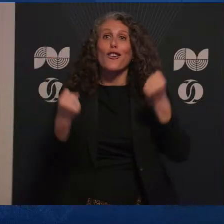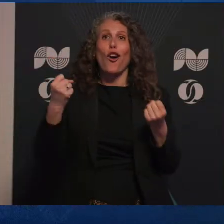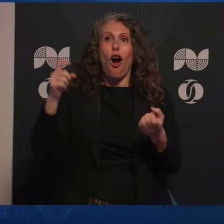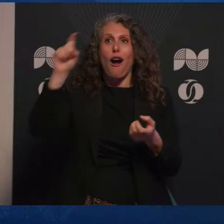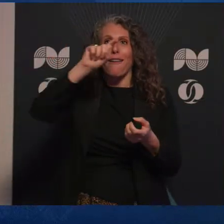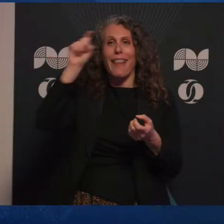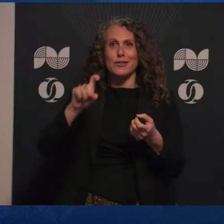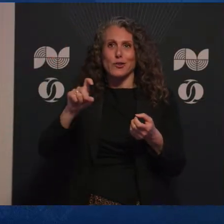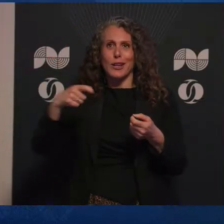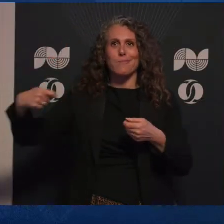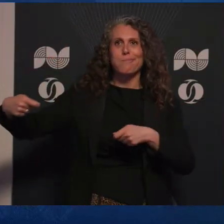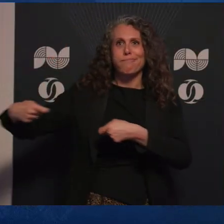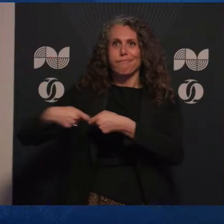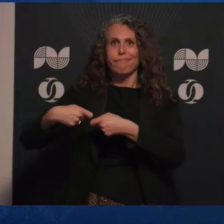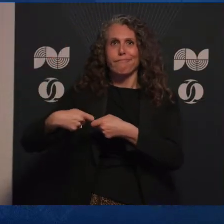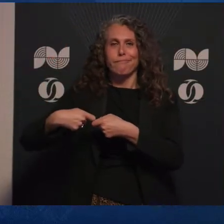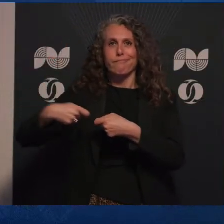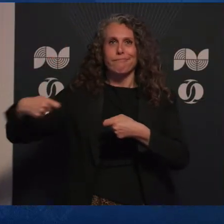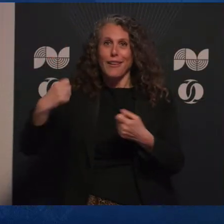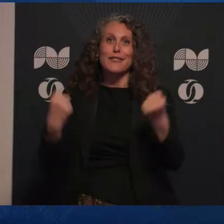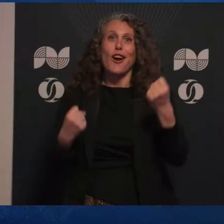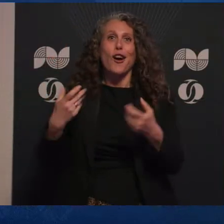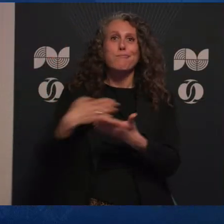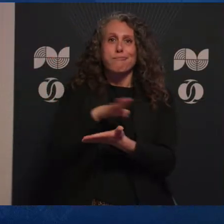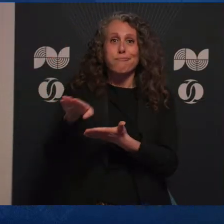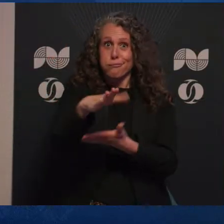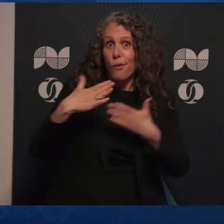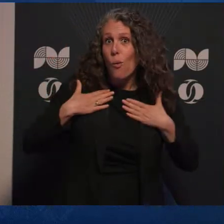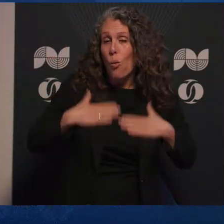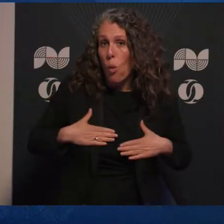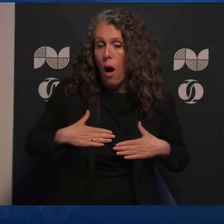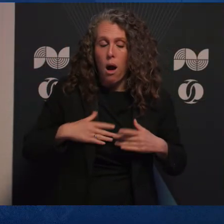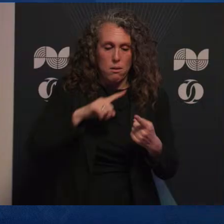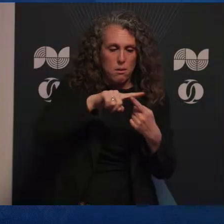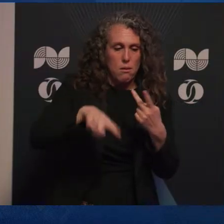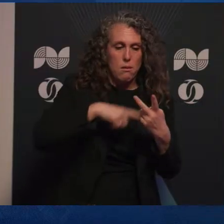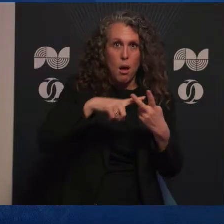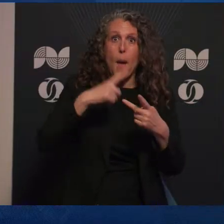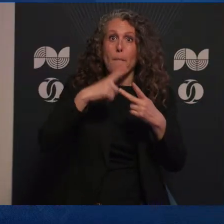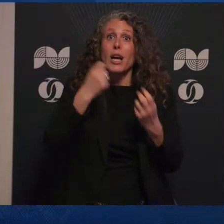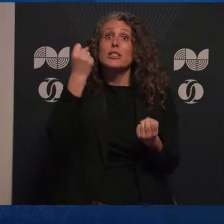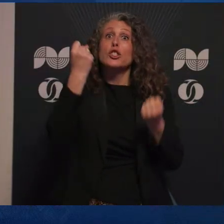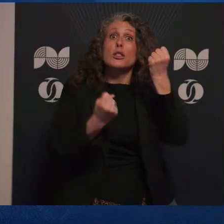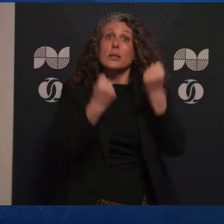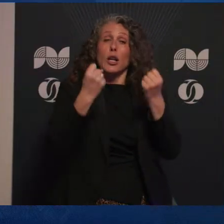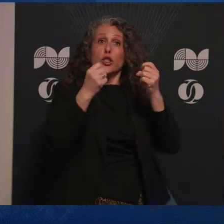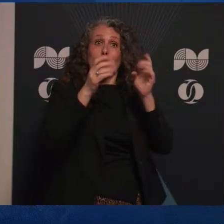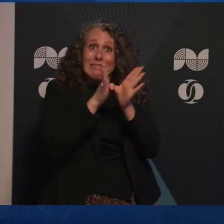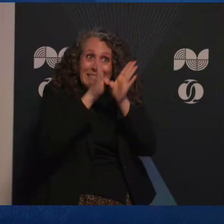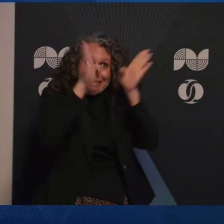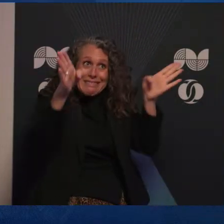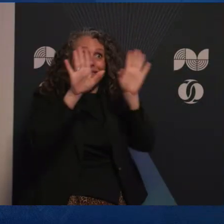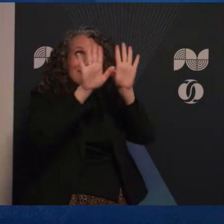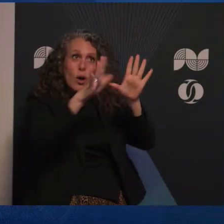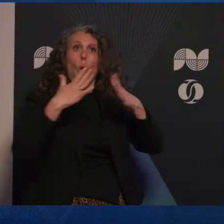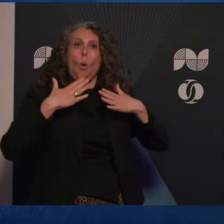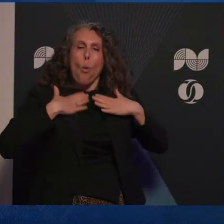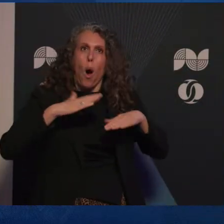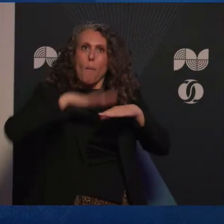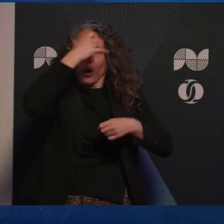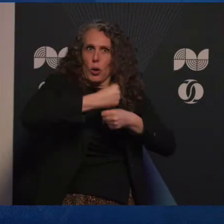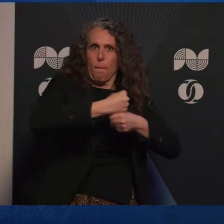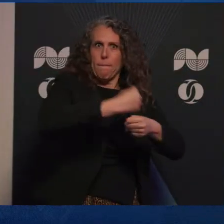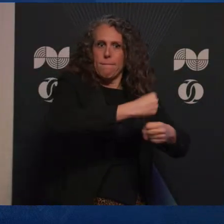same time, we want to promote and sustain employment in the automotive sector. So introducing tariffs on electric